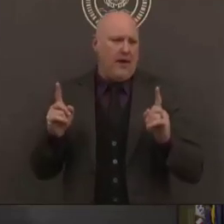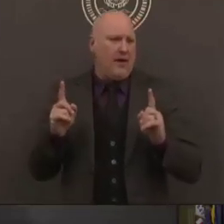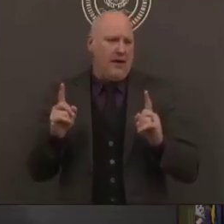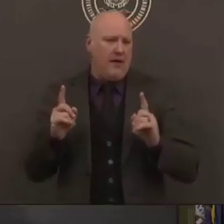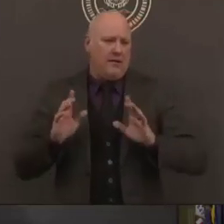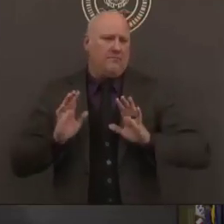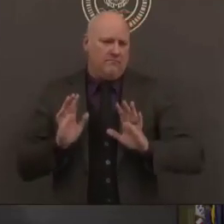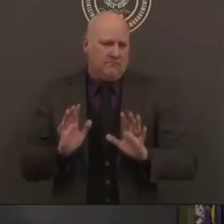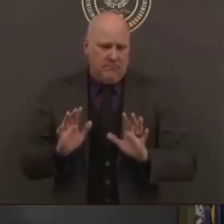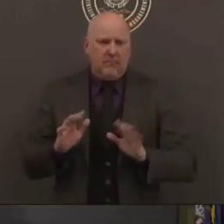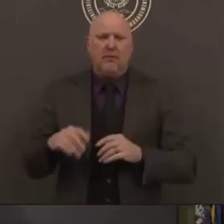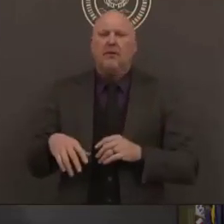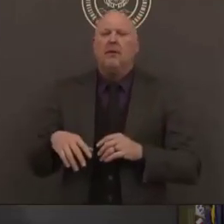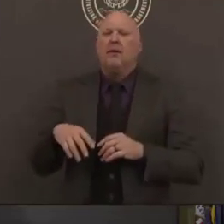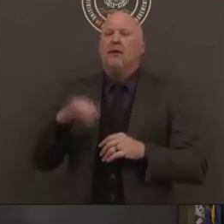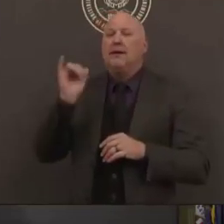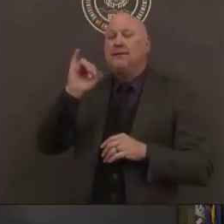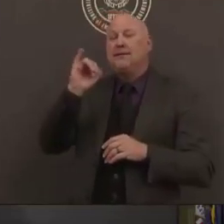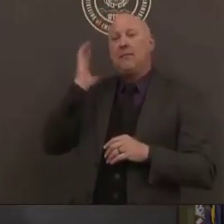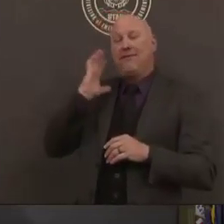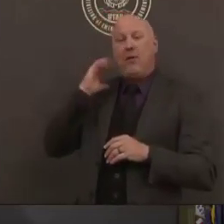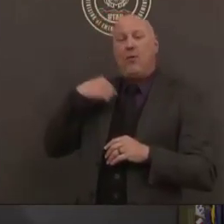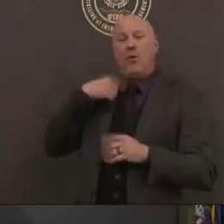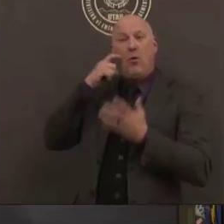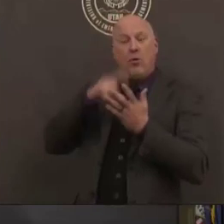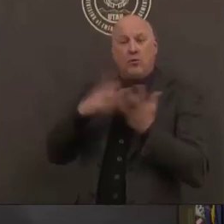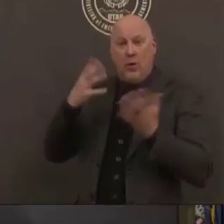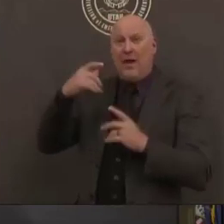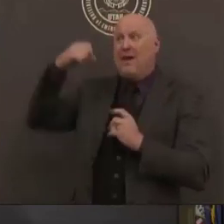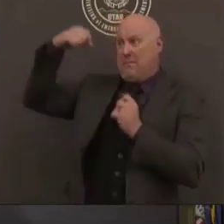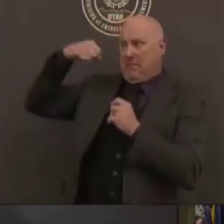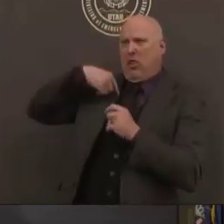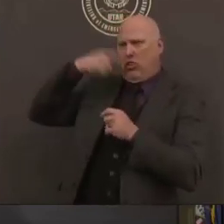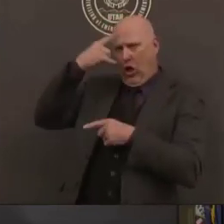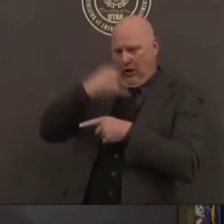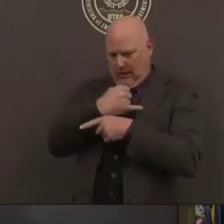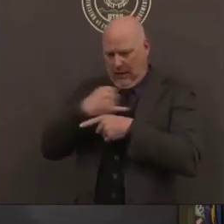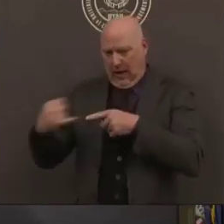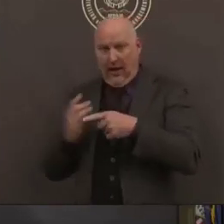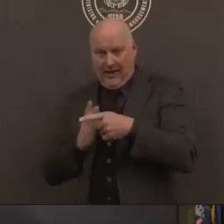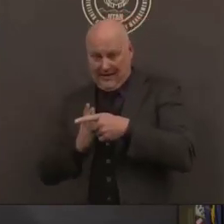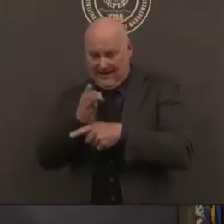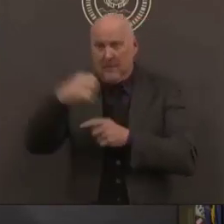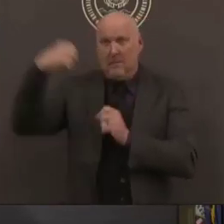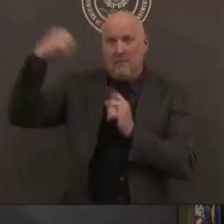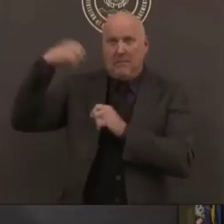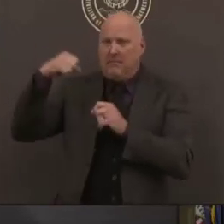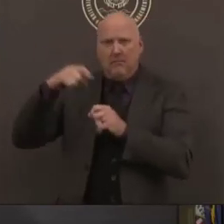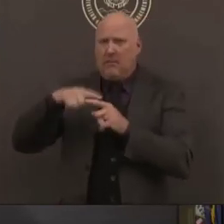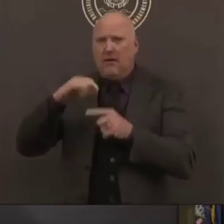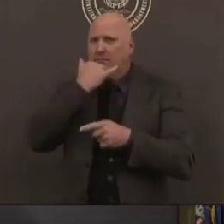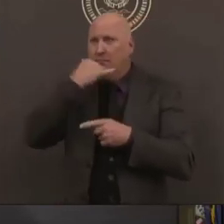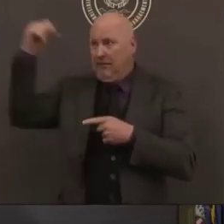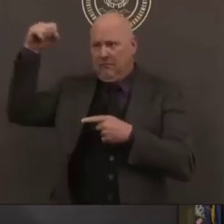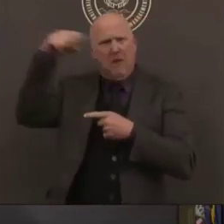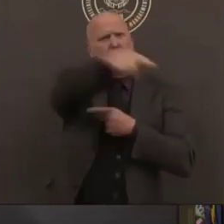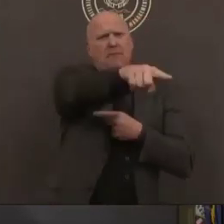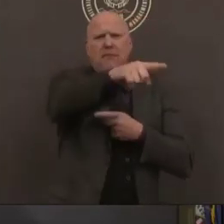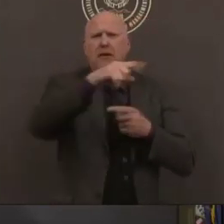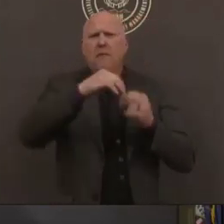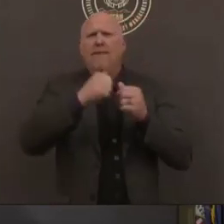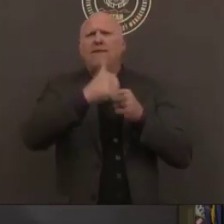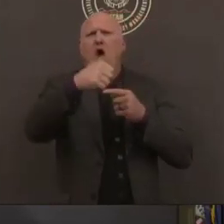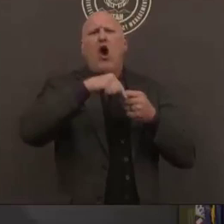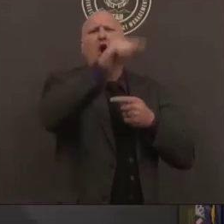much farther than the areas we intended. For the folks in the Uinta Basin, for those in St. George and